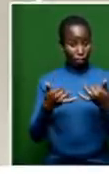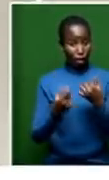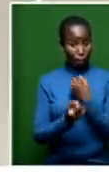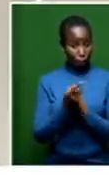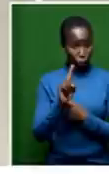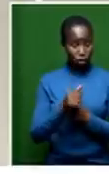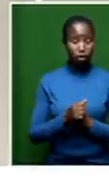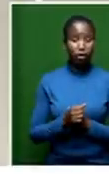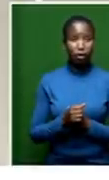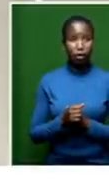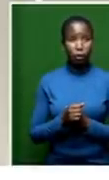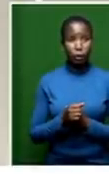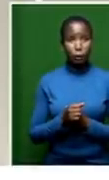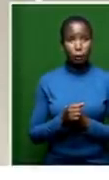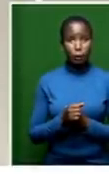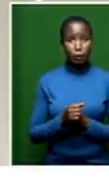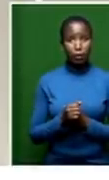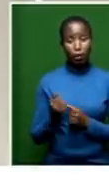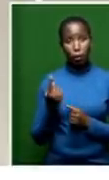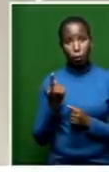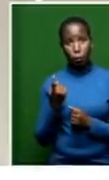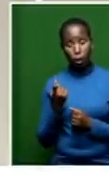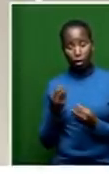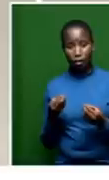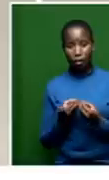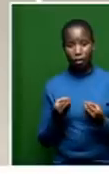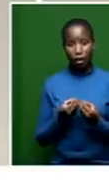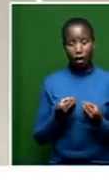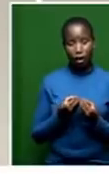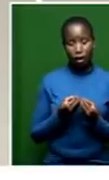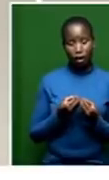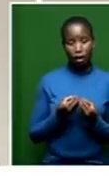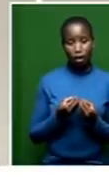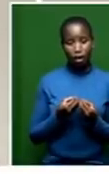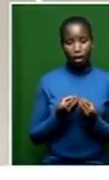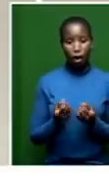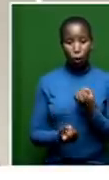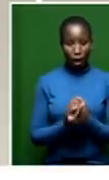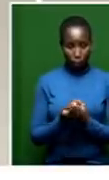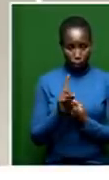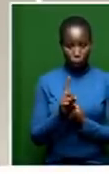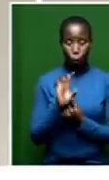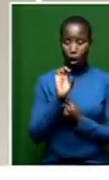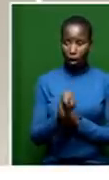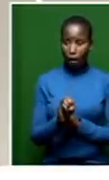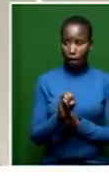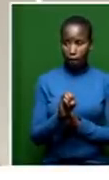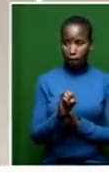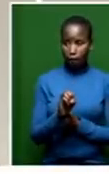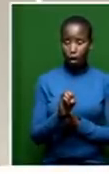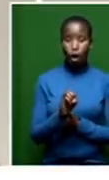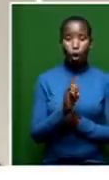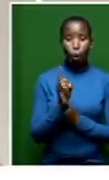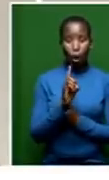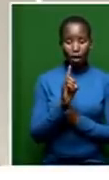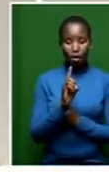that I think is overarching on our side. We have a major weapon, which is fairness